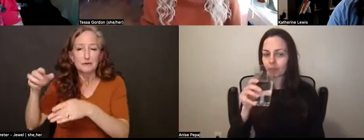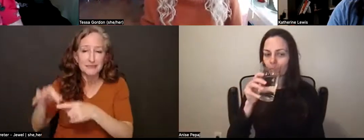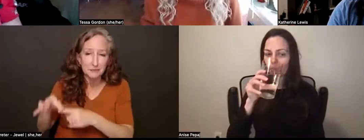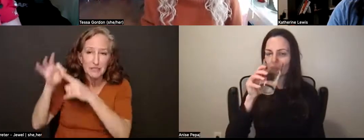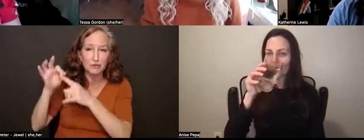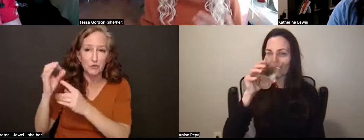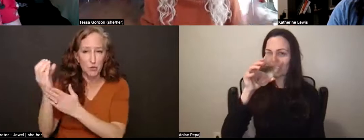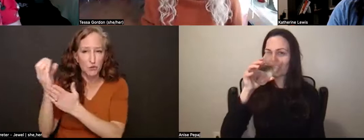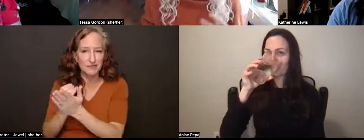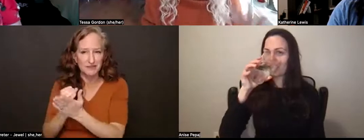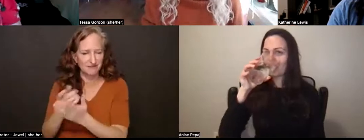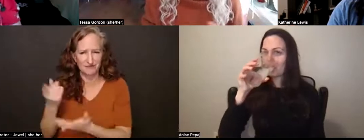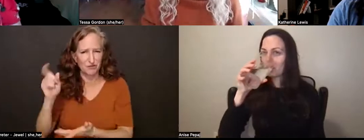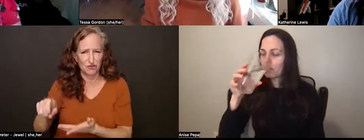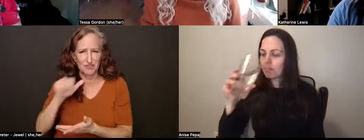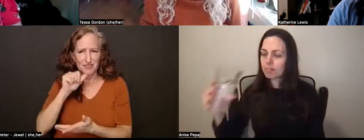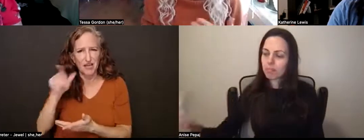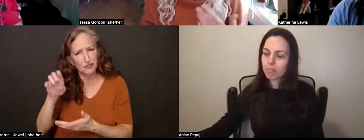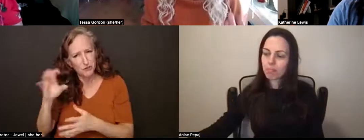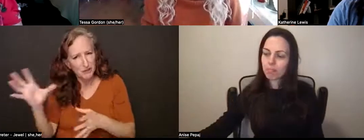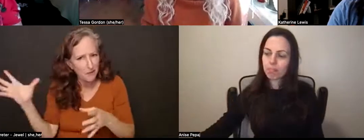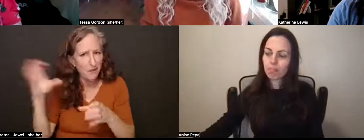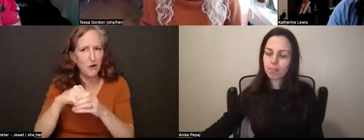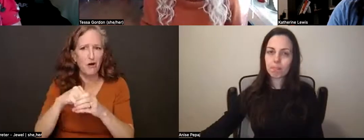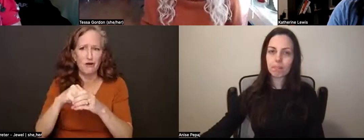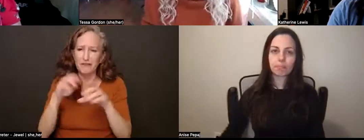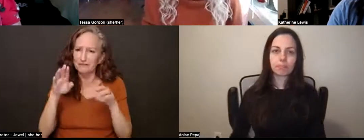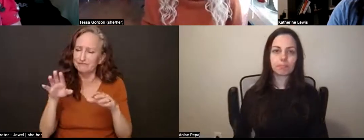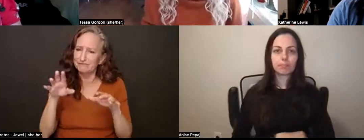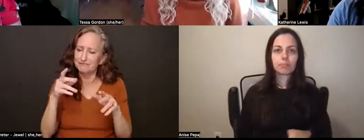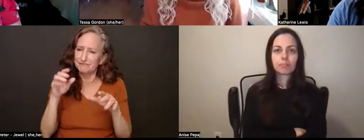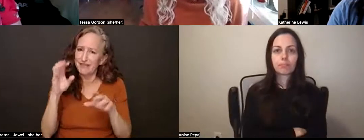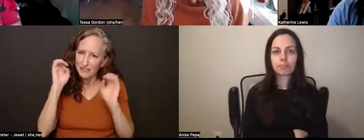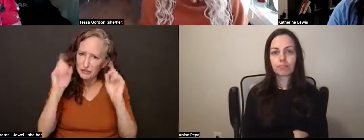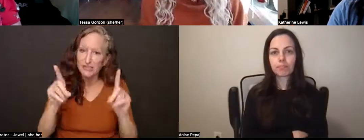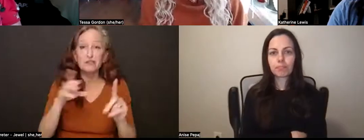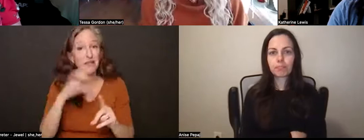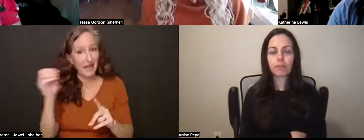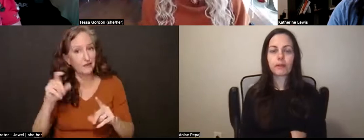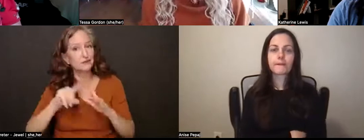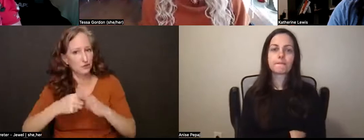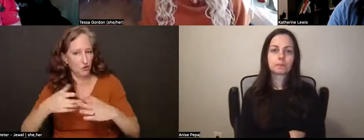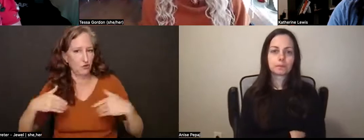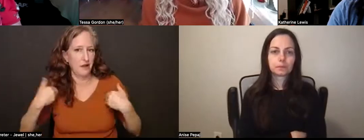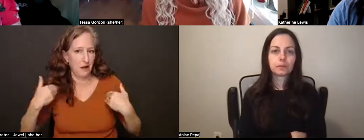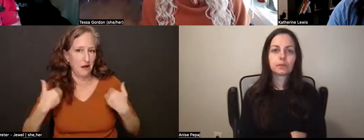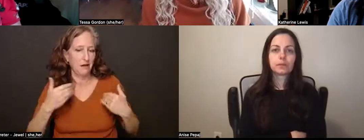how it is. We need to start including this in the education, and we need to start at like a much younger age. I